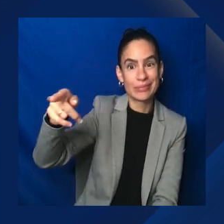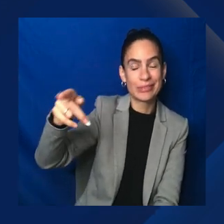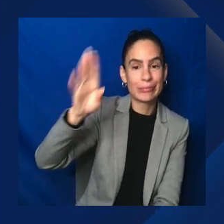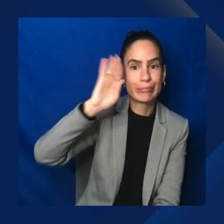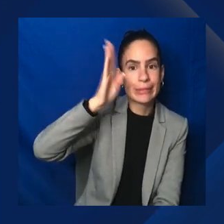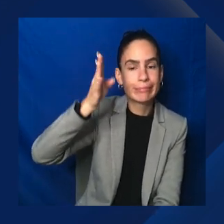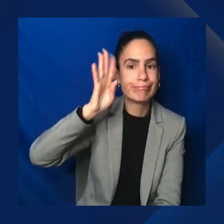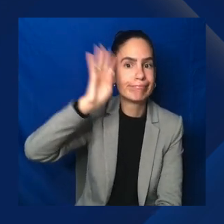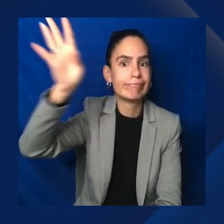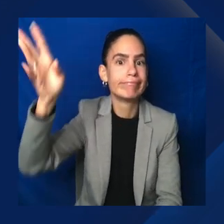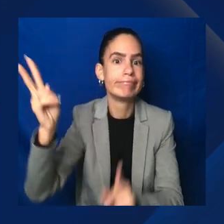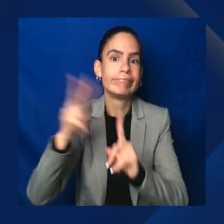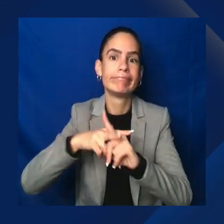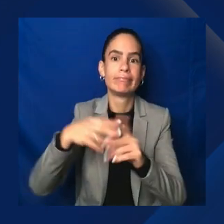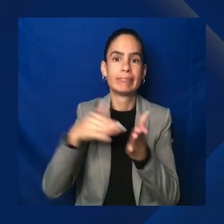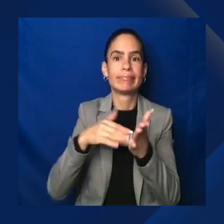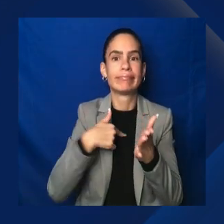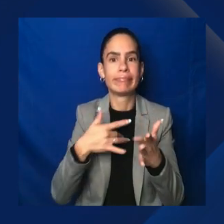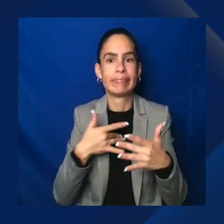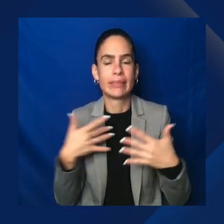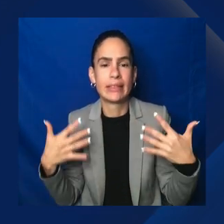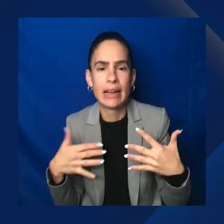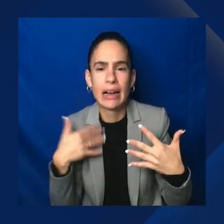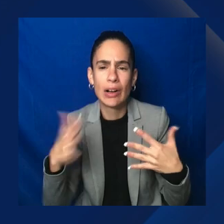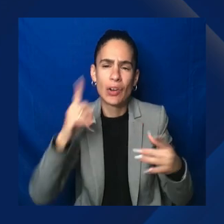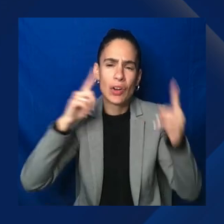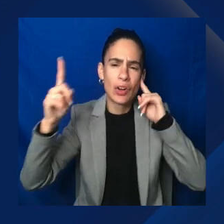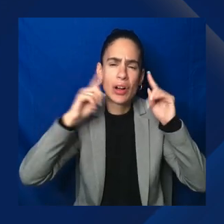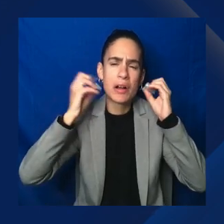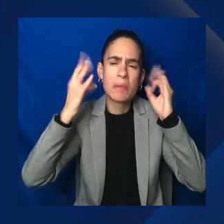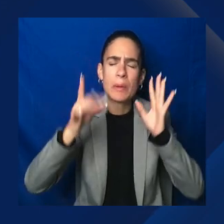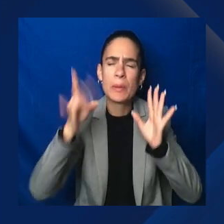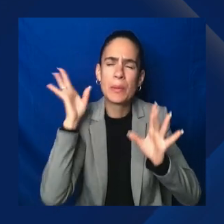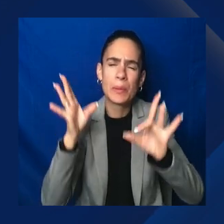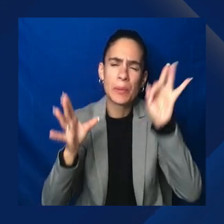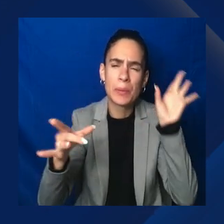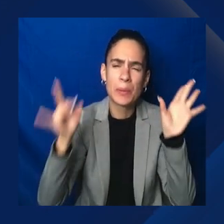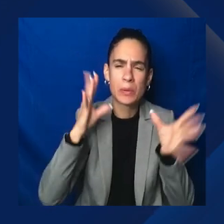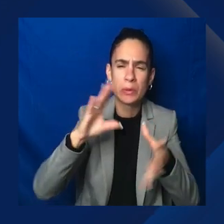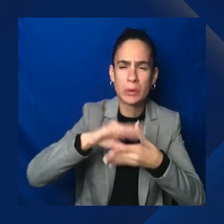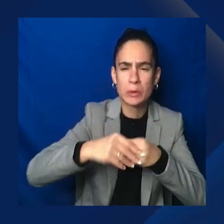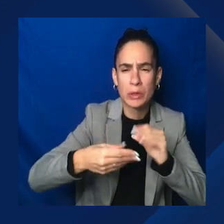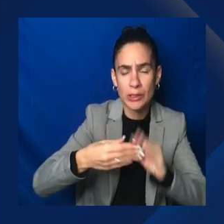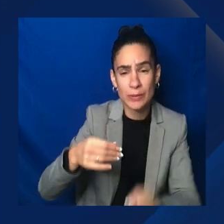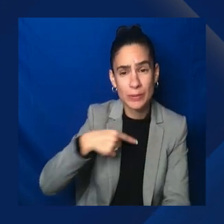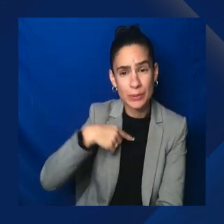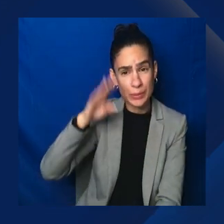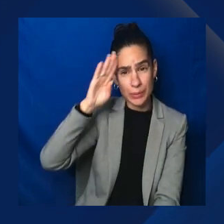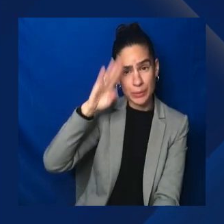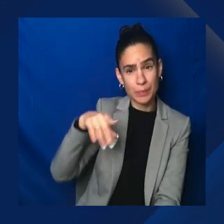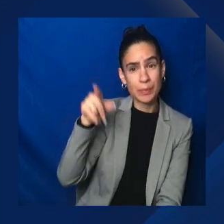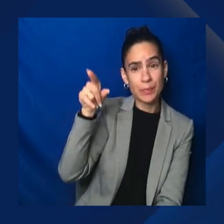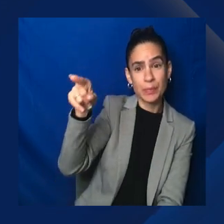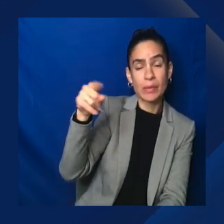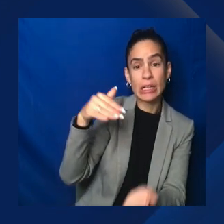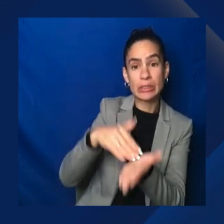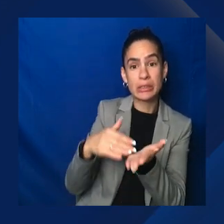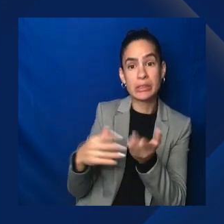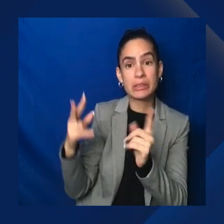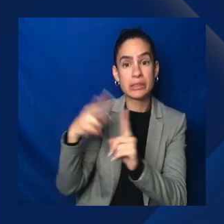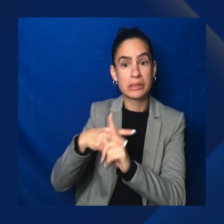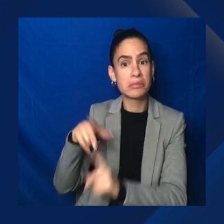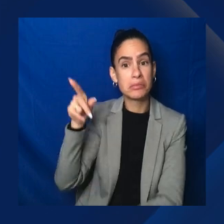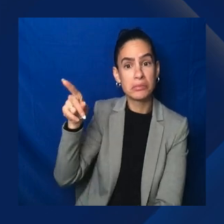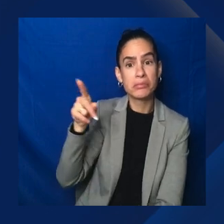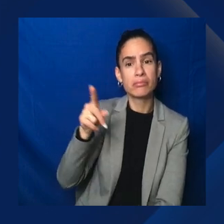So, I just knew I wasn't going to get a provider that was dedicated to my care. But I'm here today